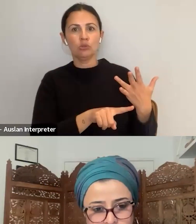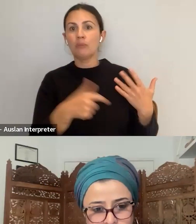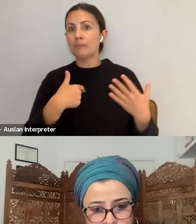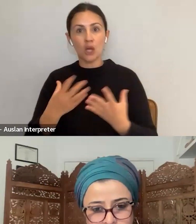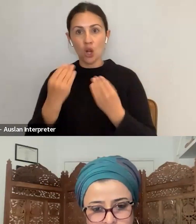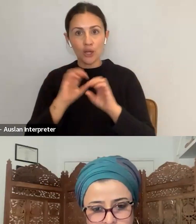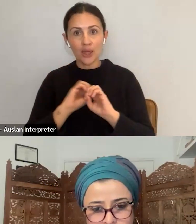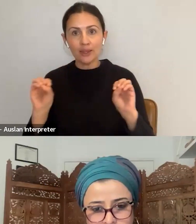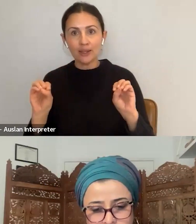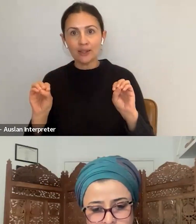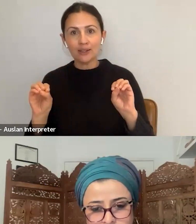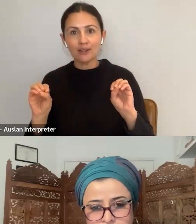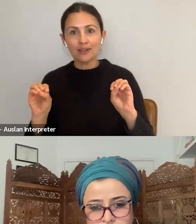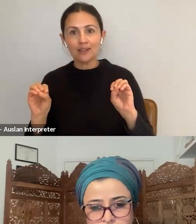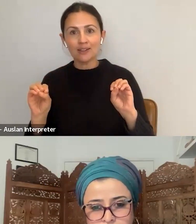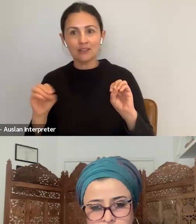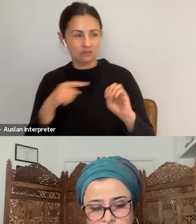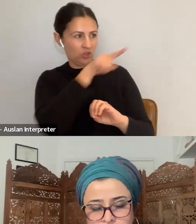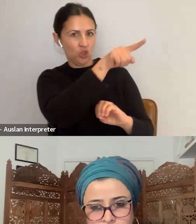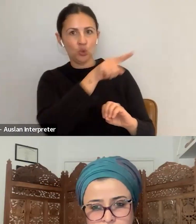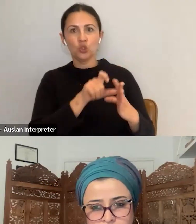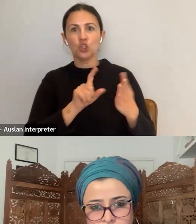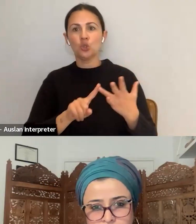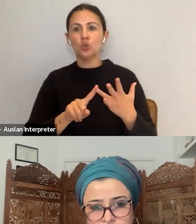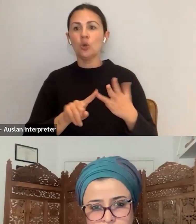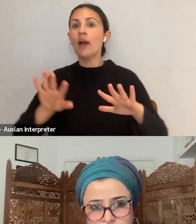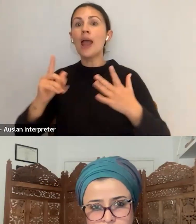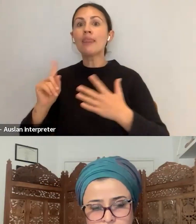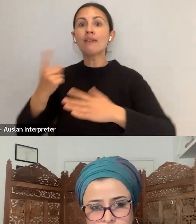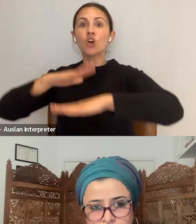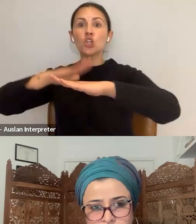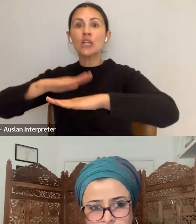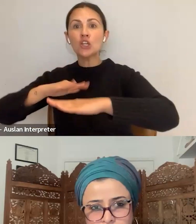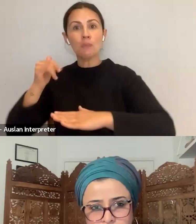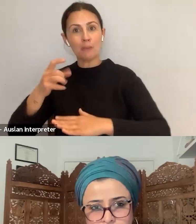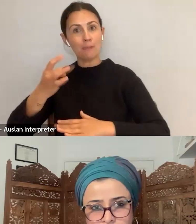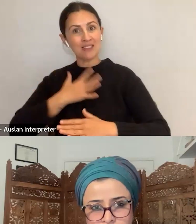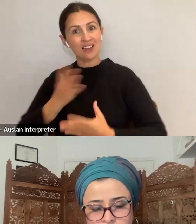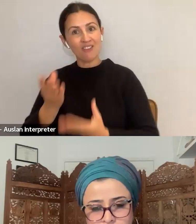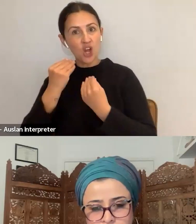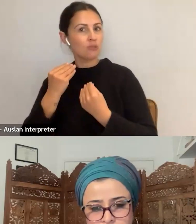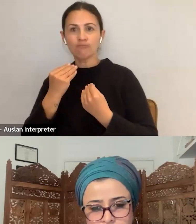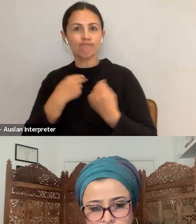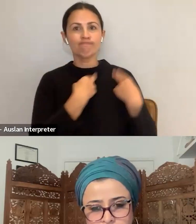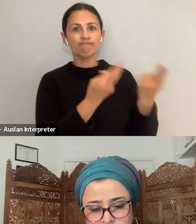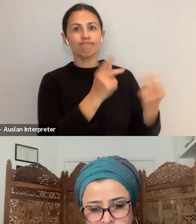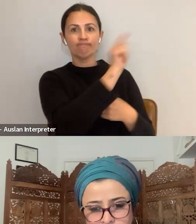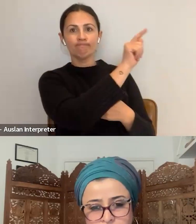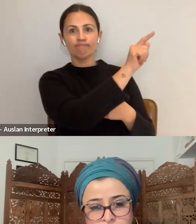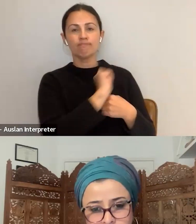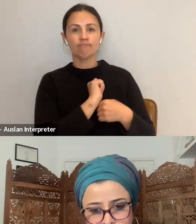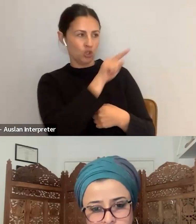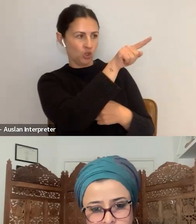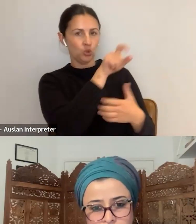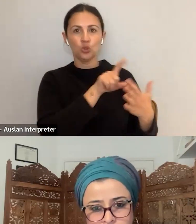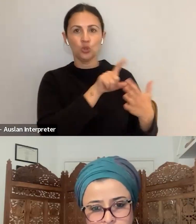individual to be that radical, because they will always have to dissent when it comes to decisions being